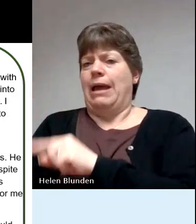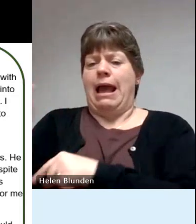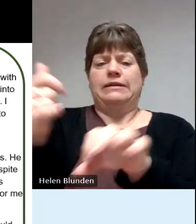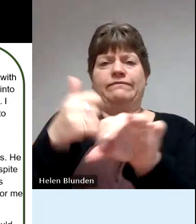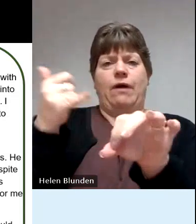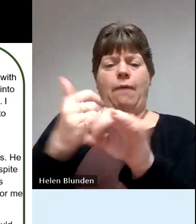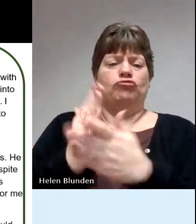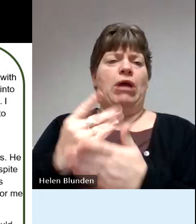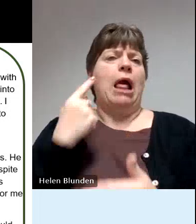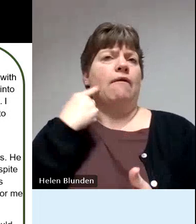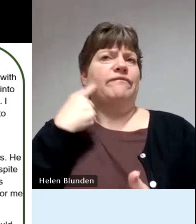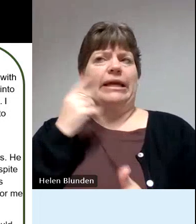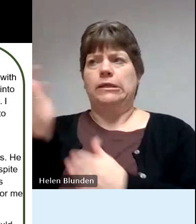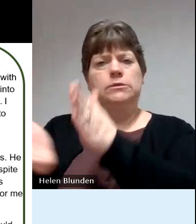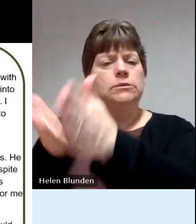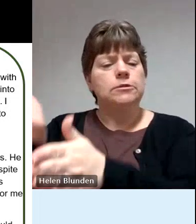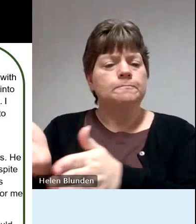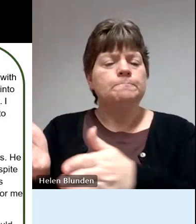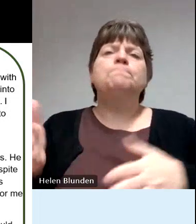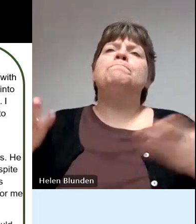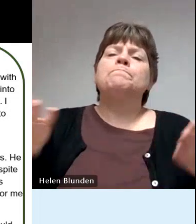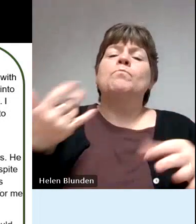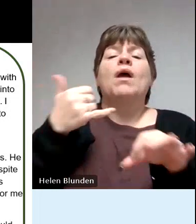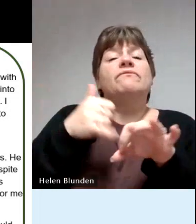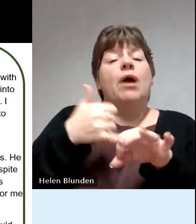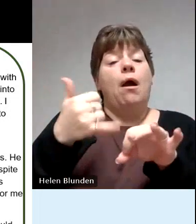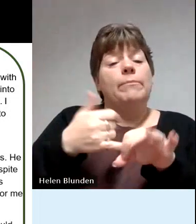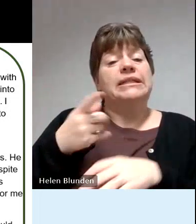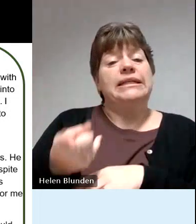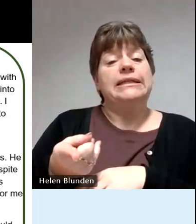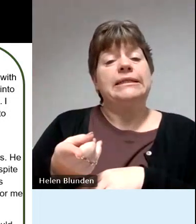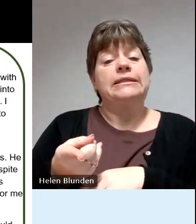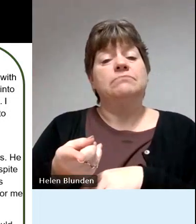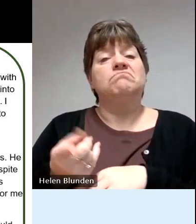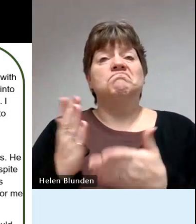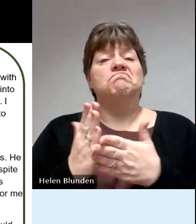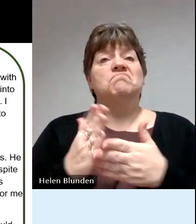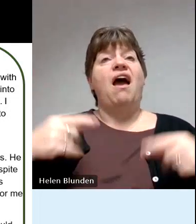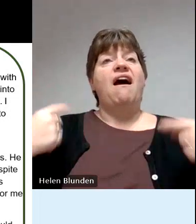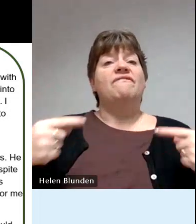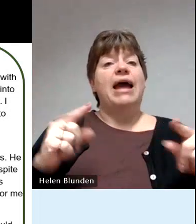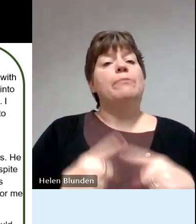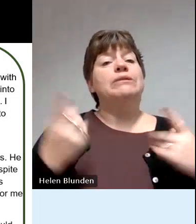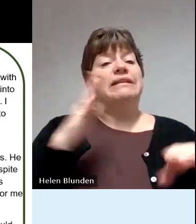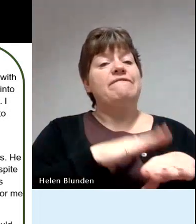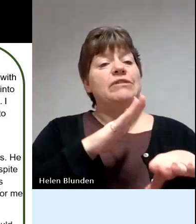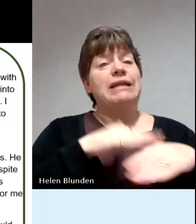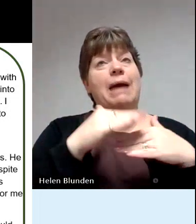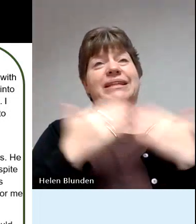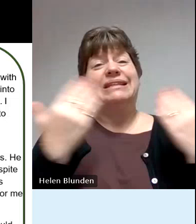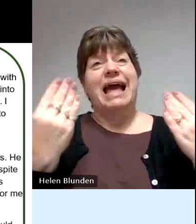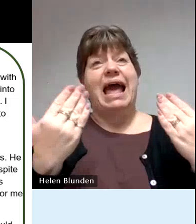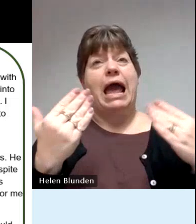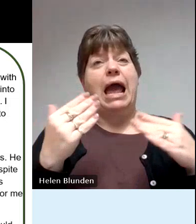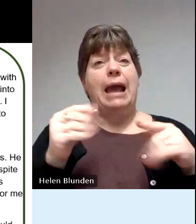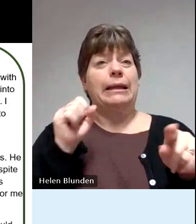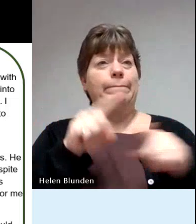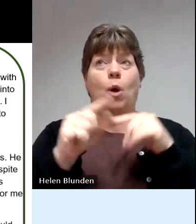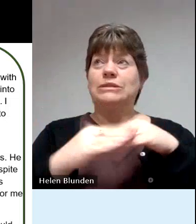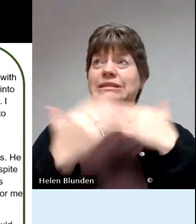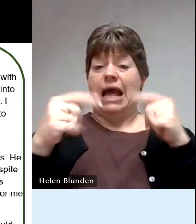relatively conveniently. Obviously, pharmacy is available at various times of day and on most days